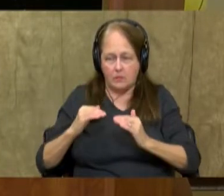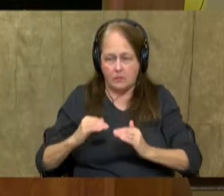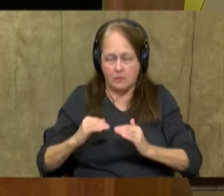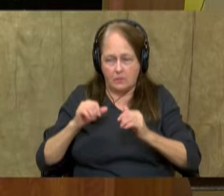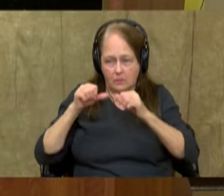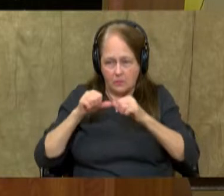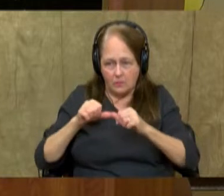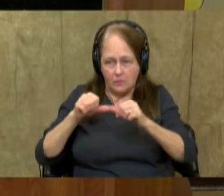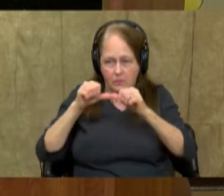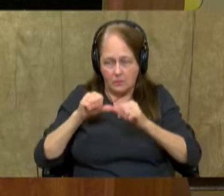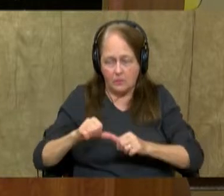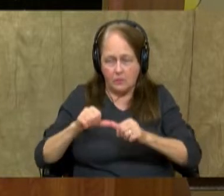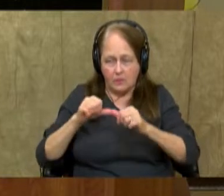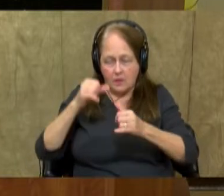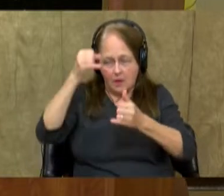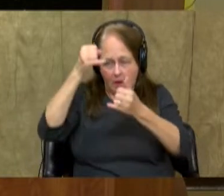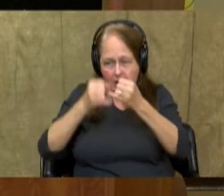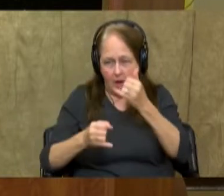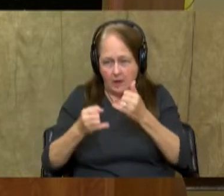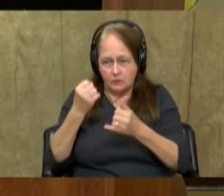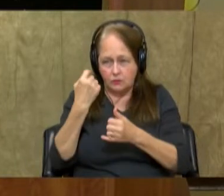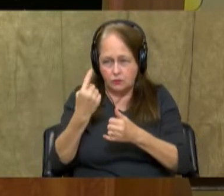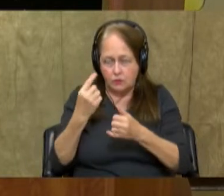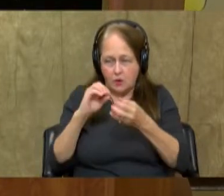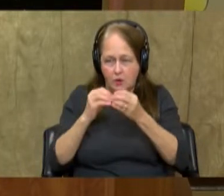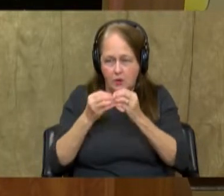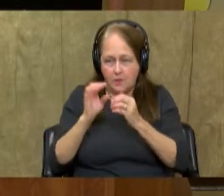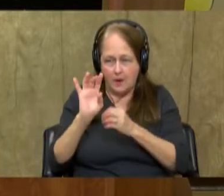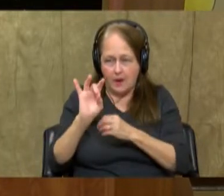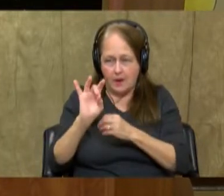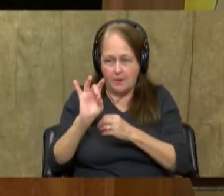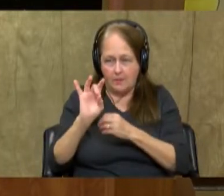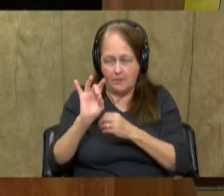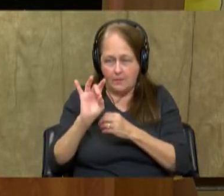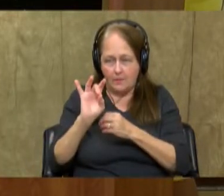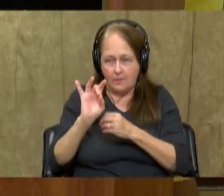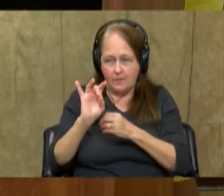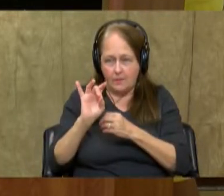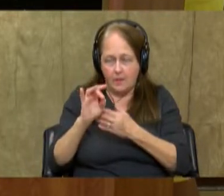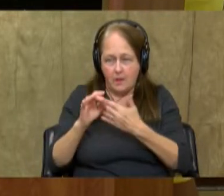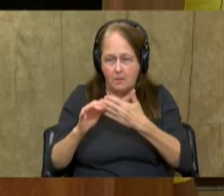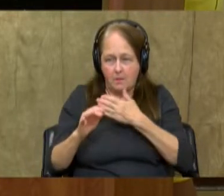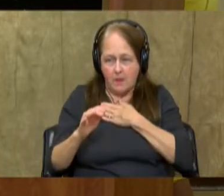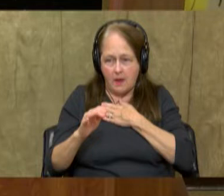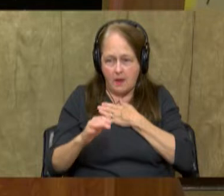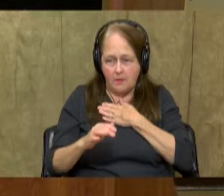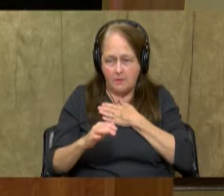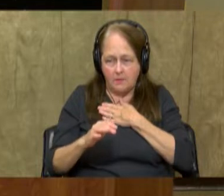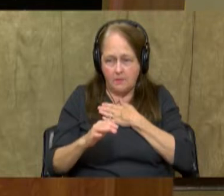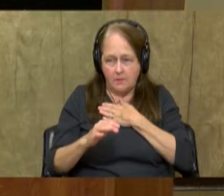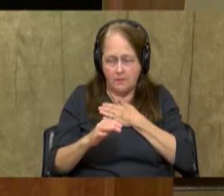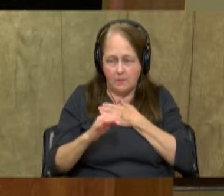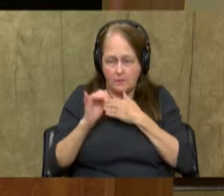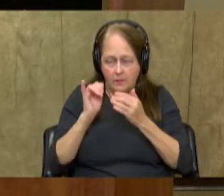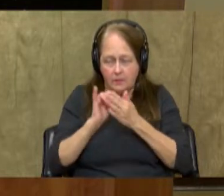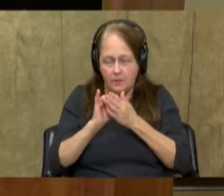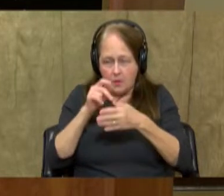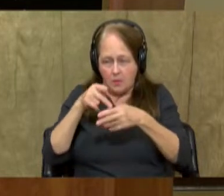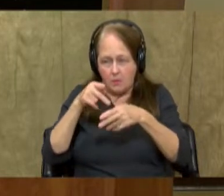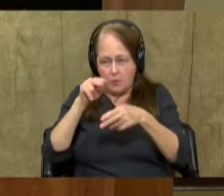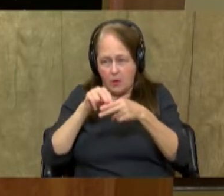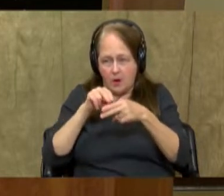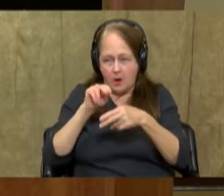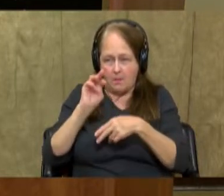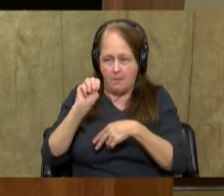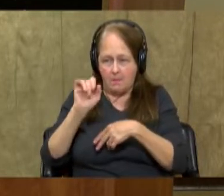on and on. And then the last one, number 8, is my. These pronouns